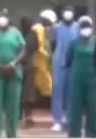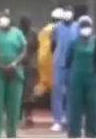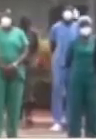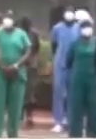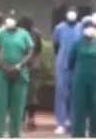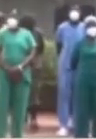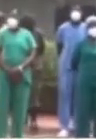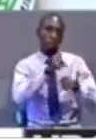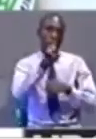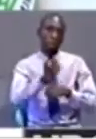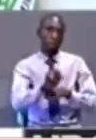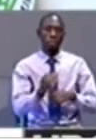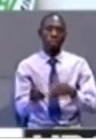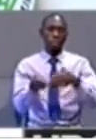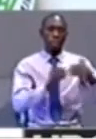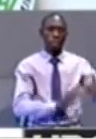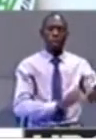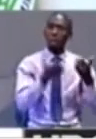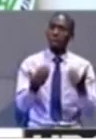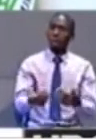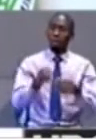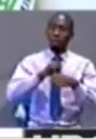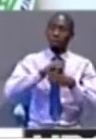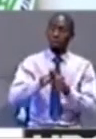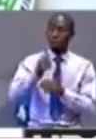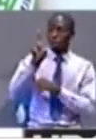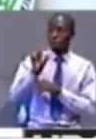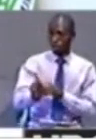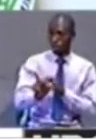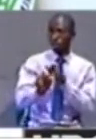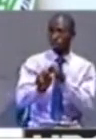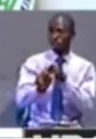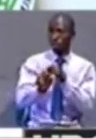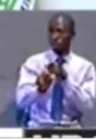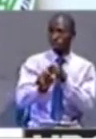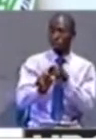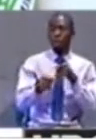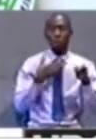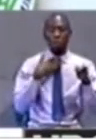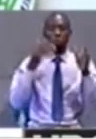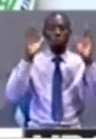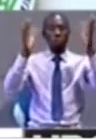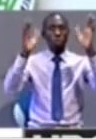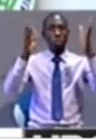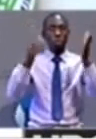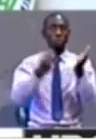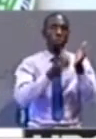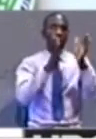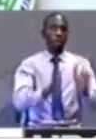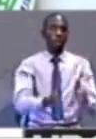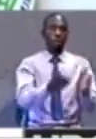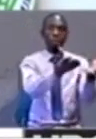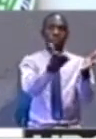defeating COVID-19. Therefore, on corona, I want to congratulate you